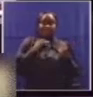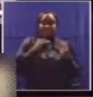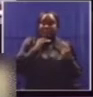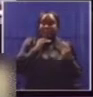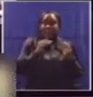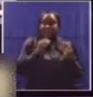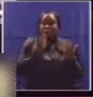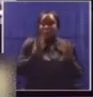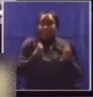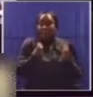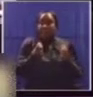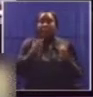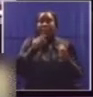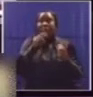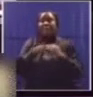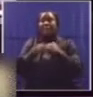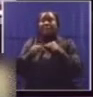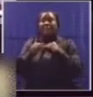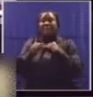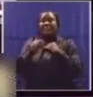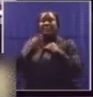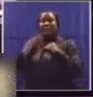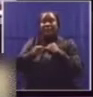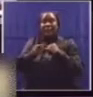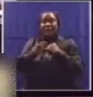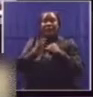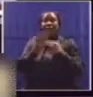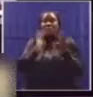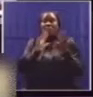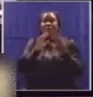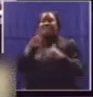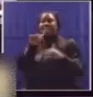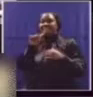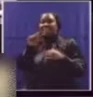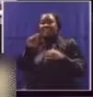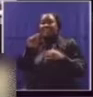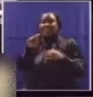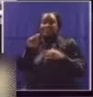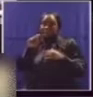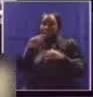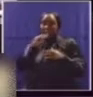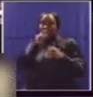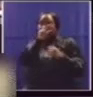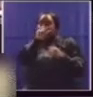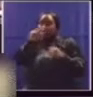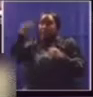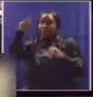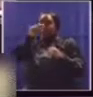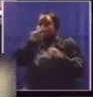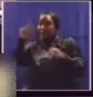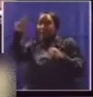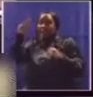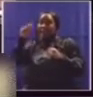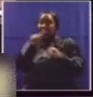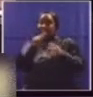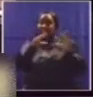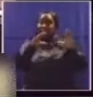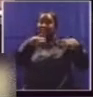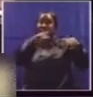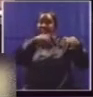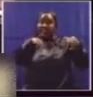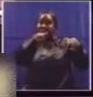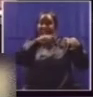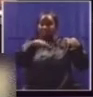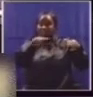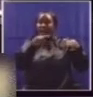VAT and other collections, and those of us who are able already making contributions to the fragmented 81